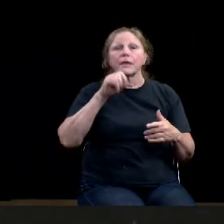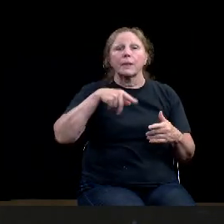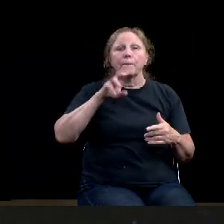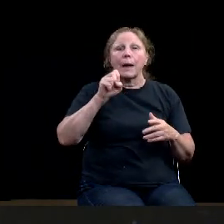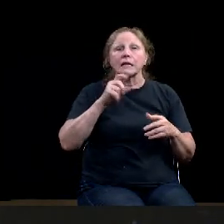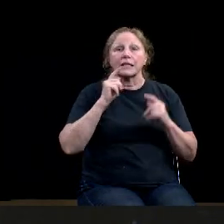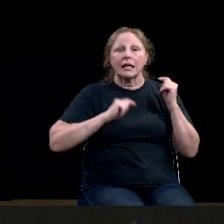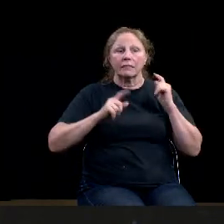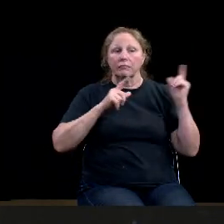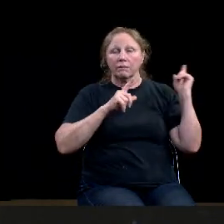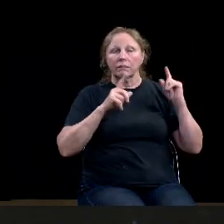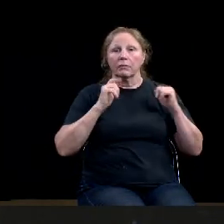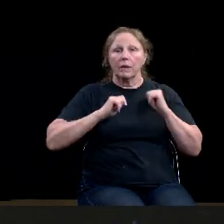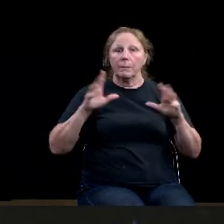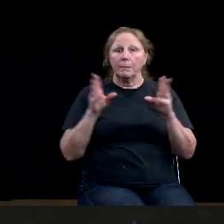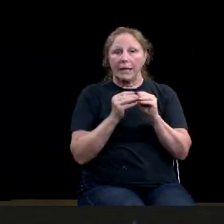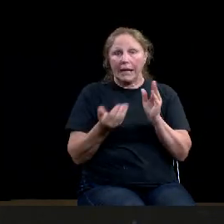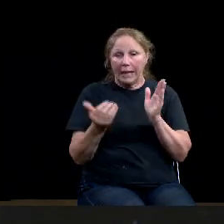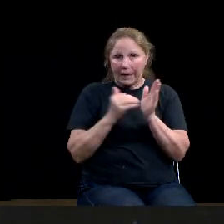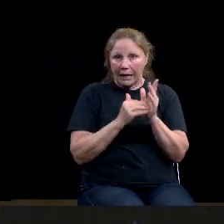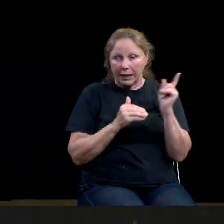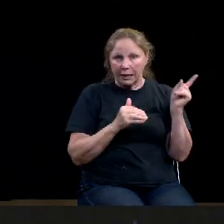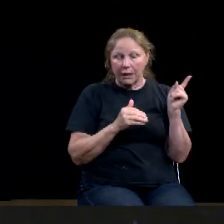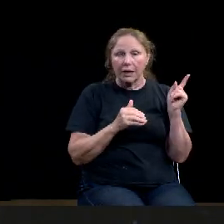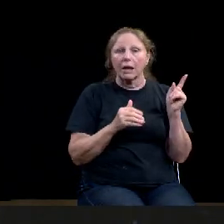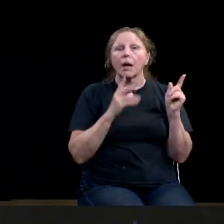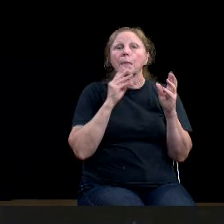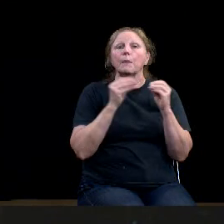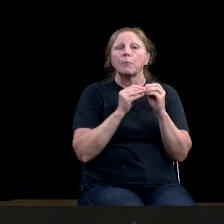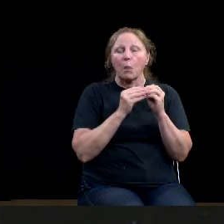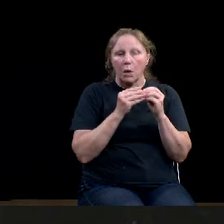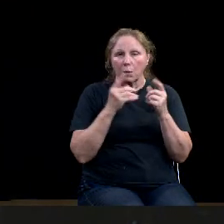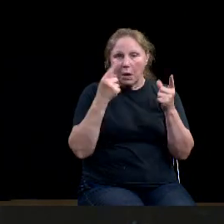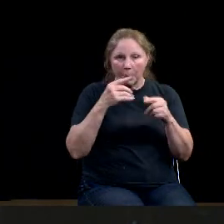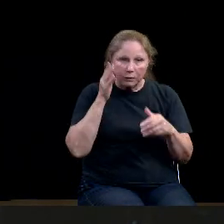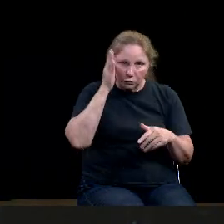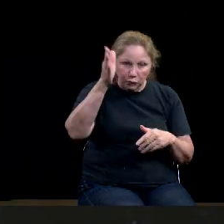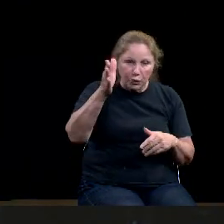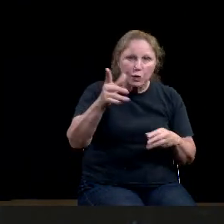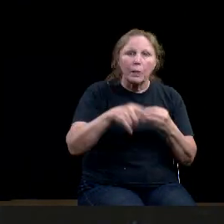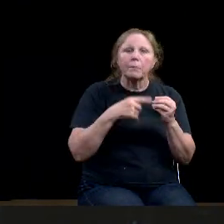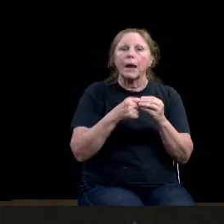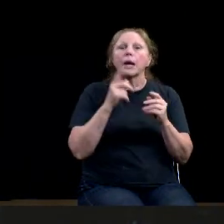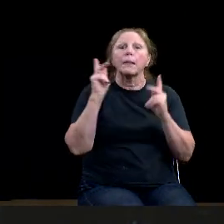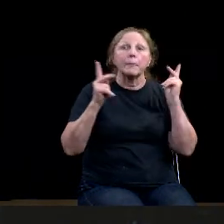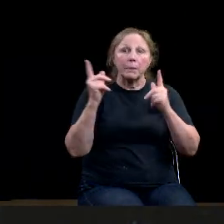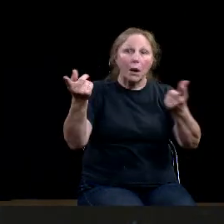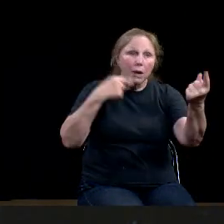like. So with that said, there being no further business, we will adjourn the meeting at 4:49 p.m.